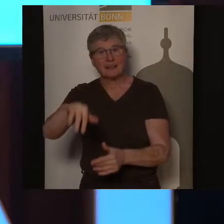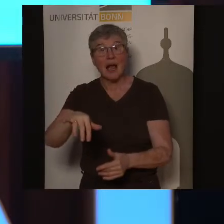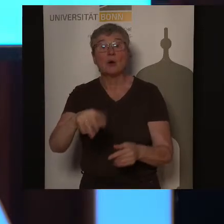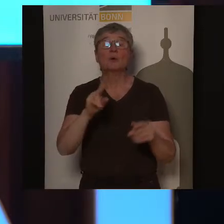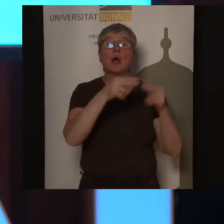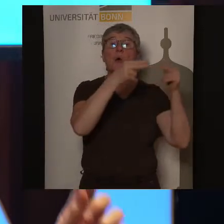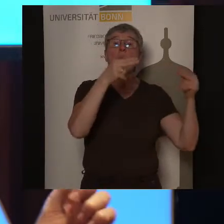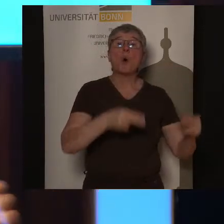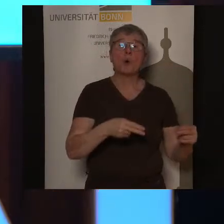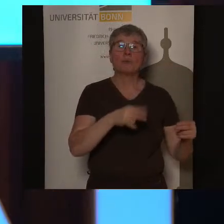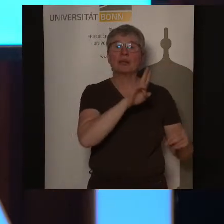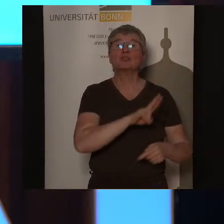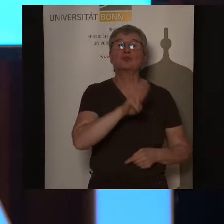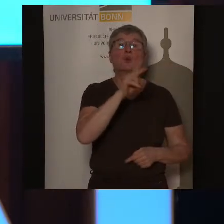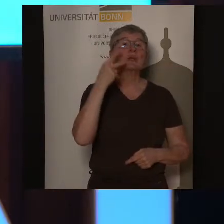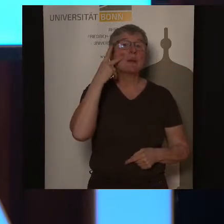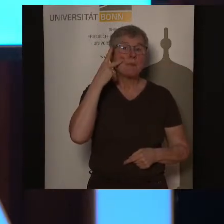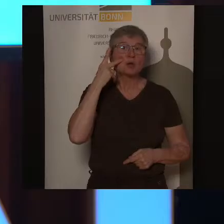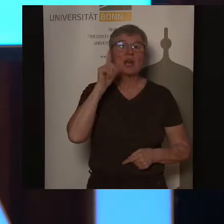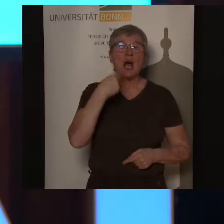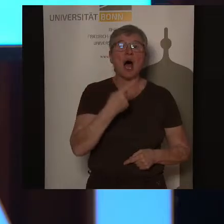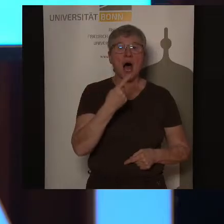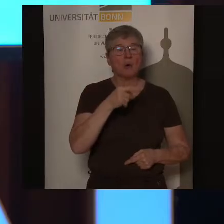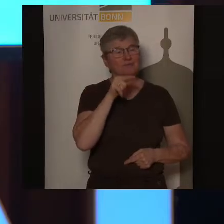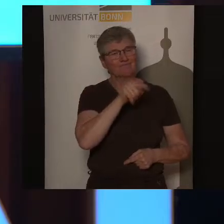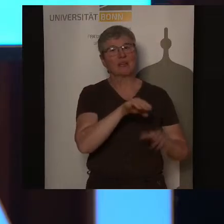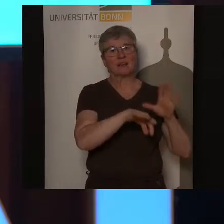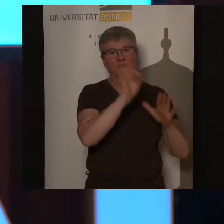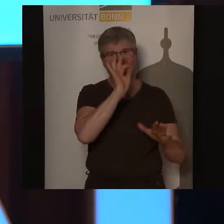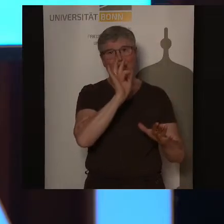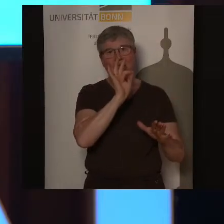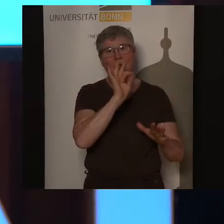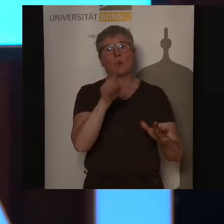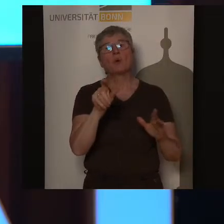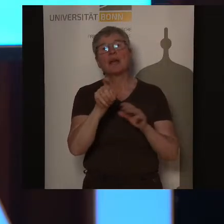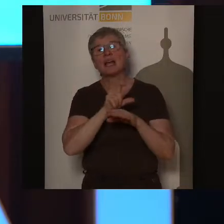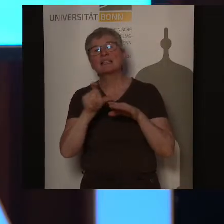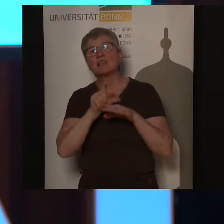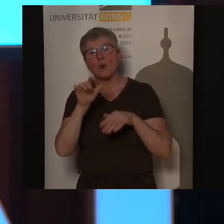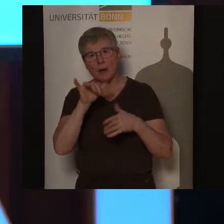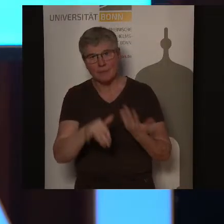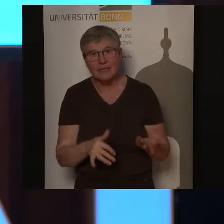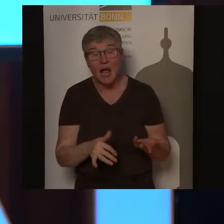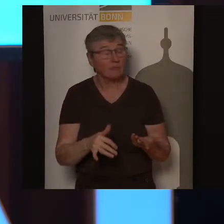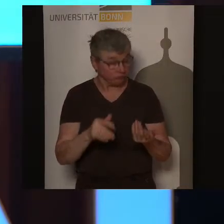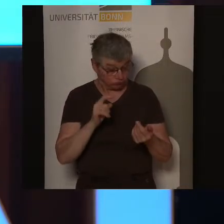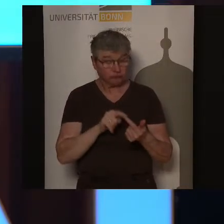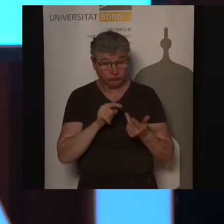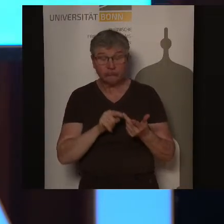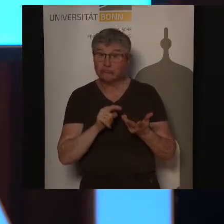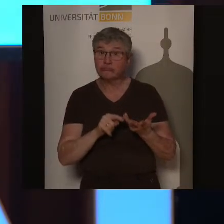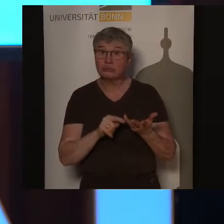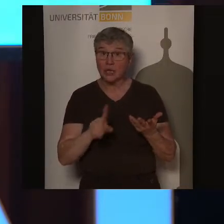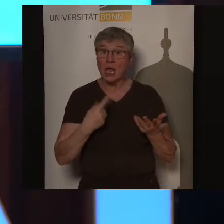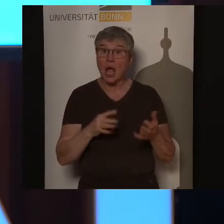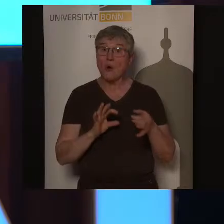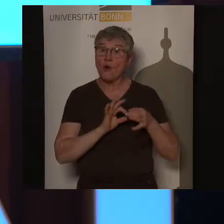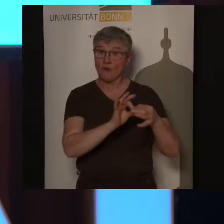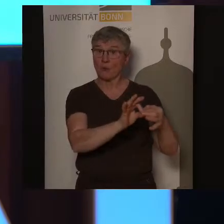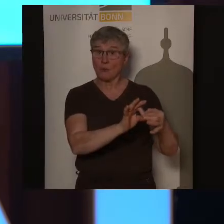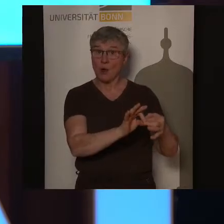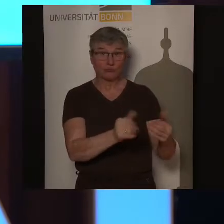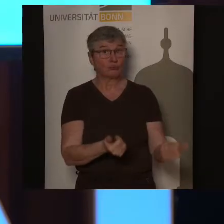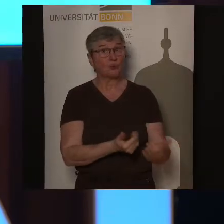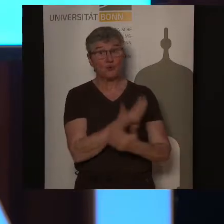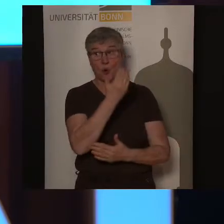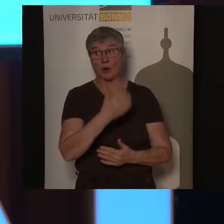also online when you click on Studienleben on the website, or you go to Instagram and can find us